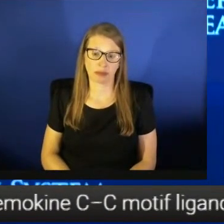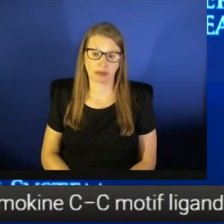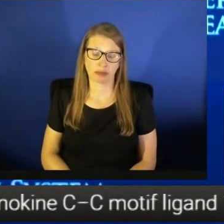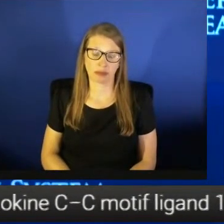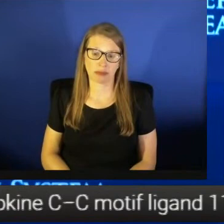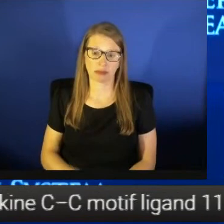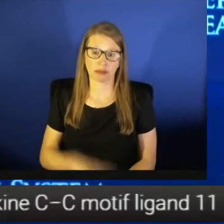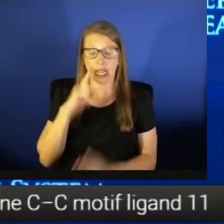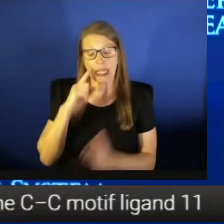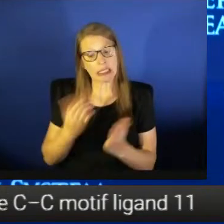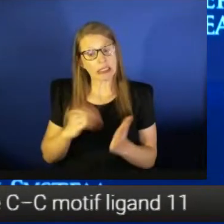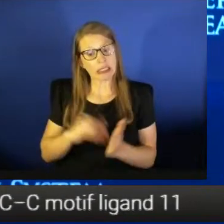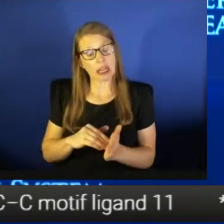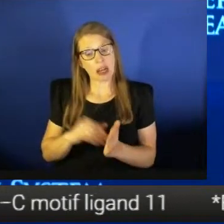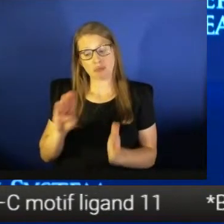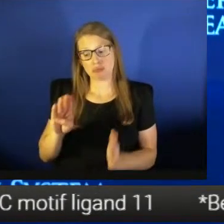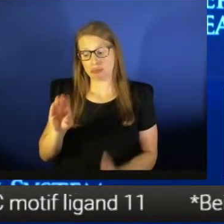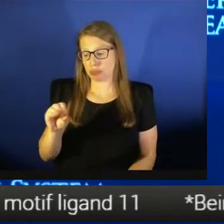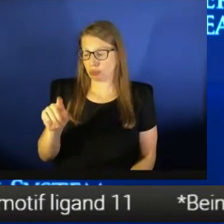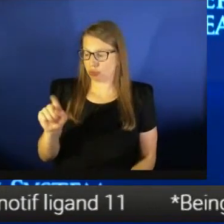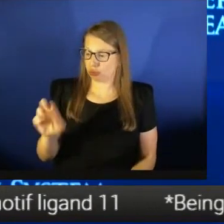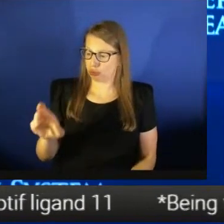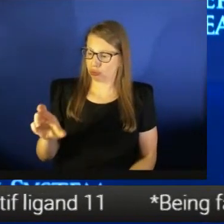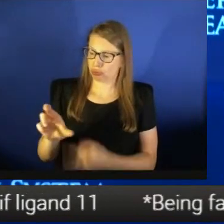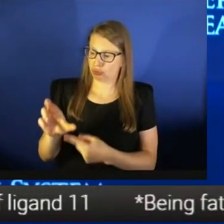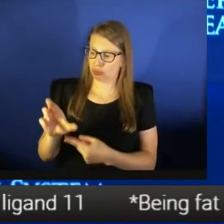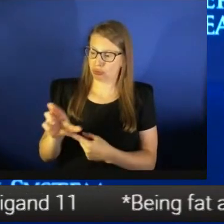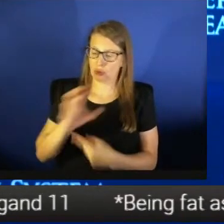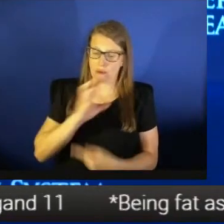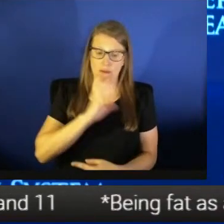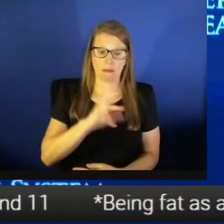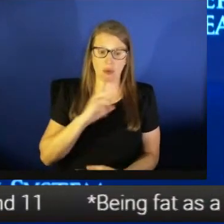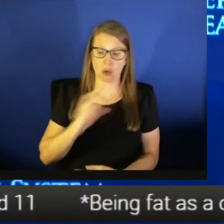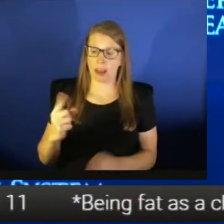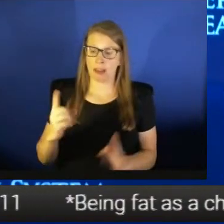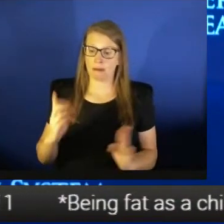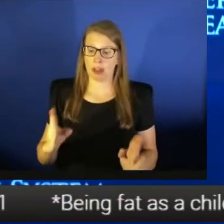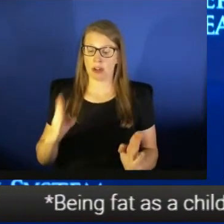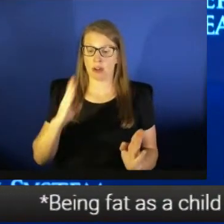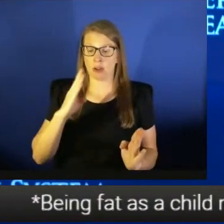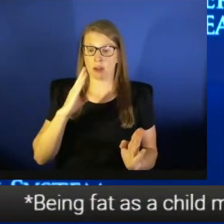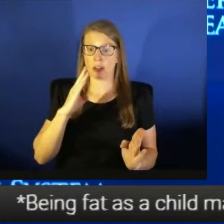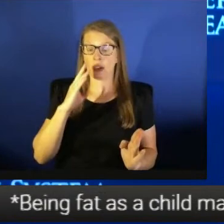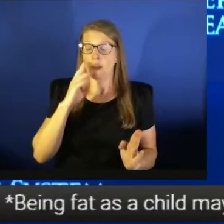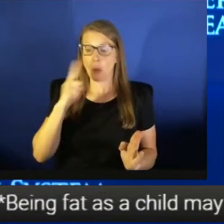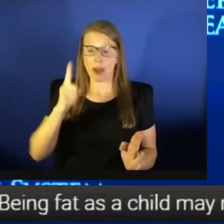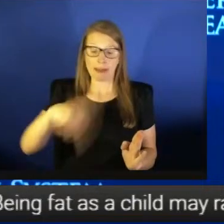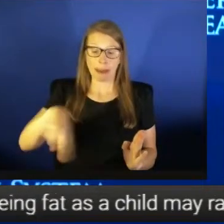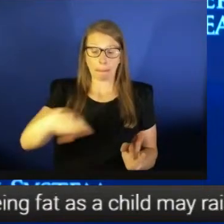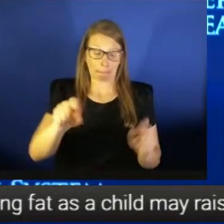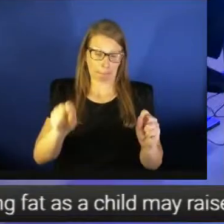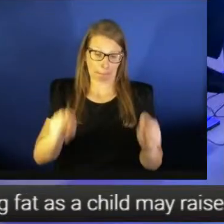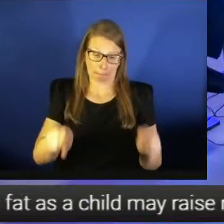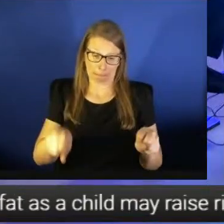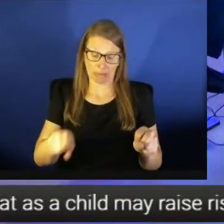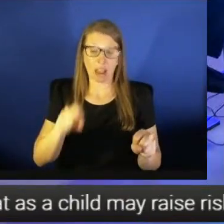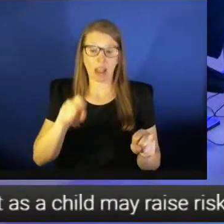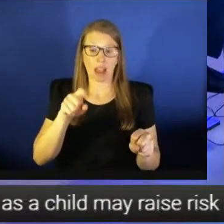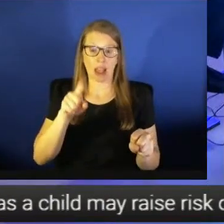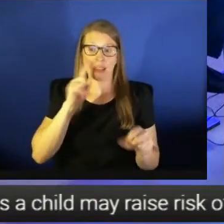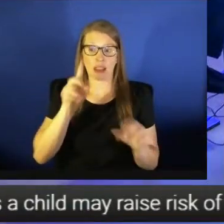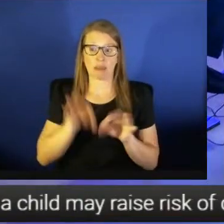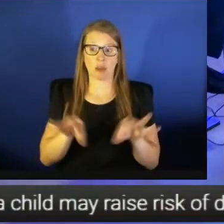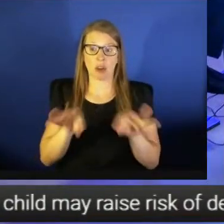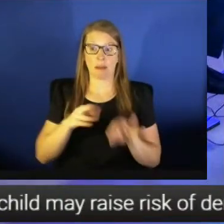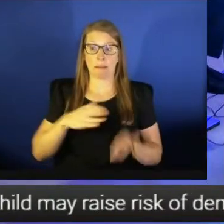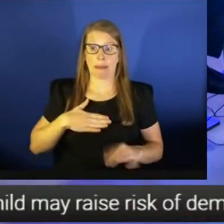getting the booster in that 5 to 11 age group for those that are eligible, I think, is really, really important. Using my family as an